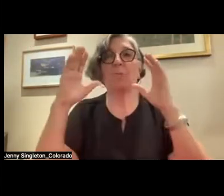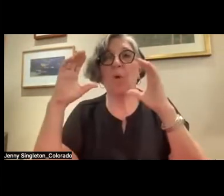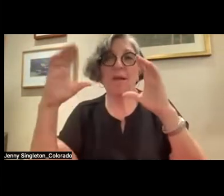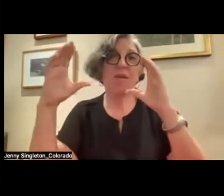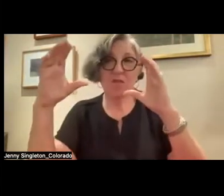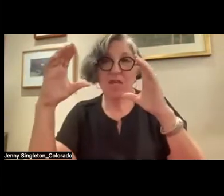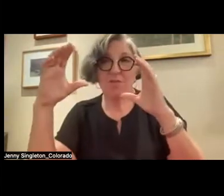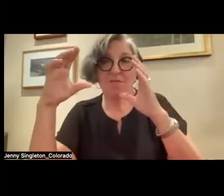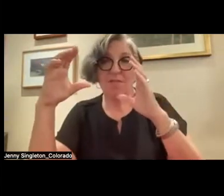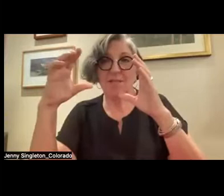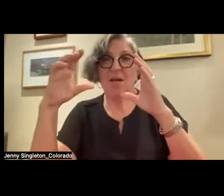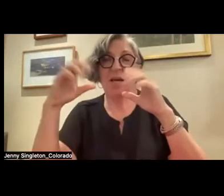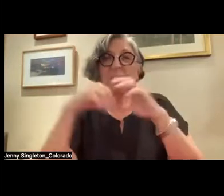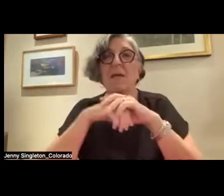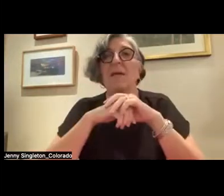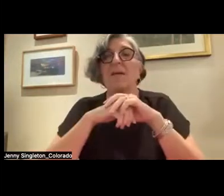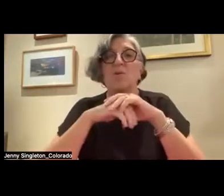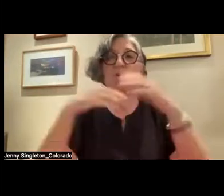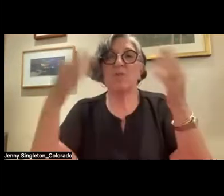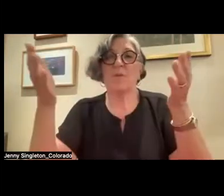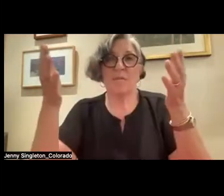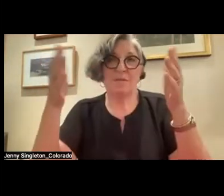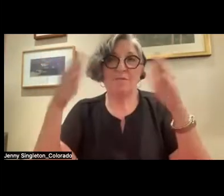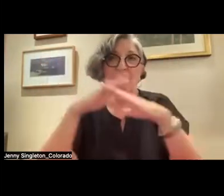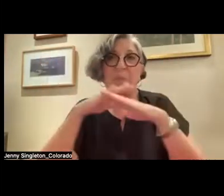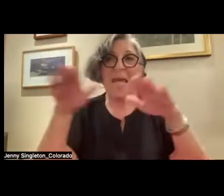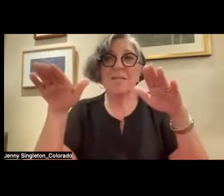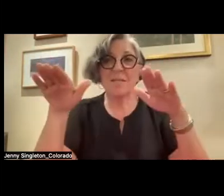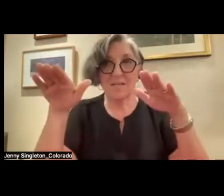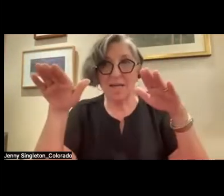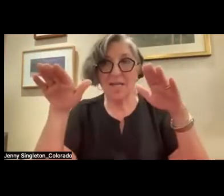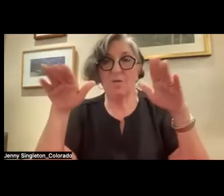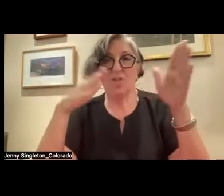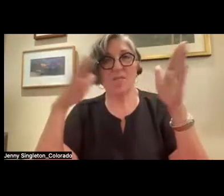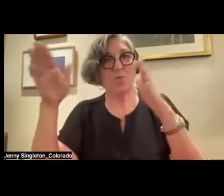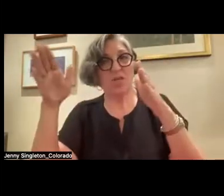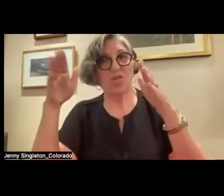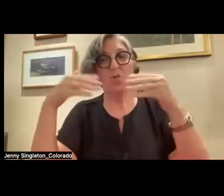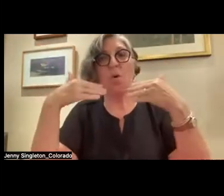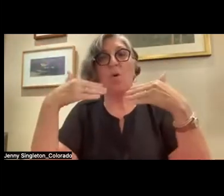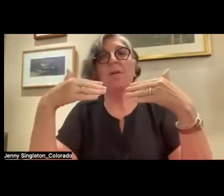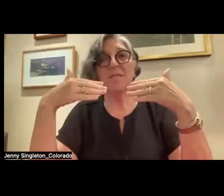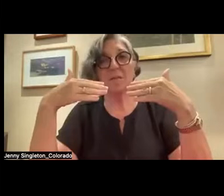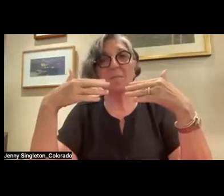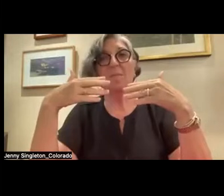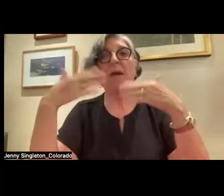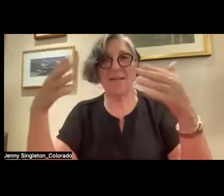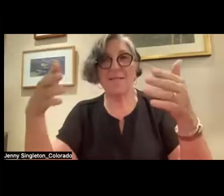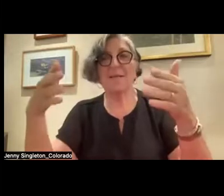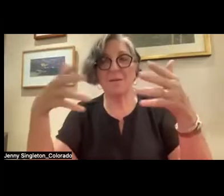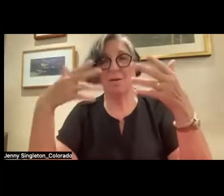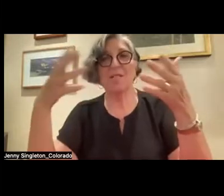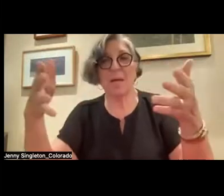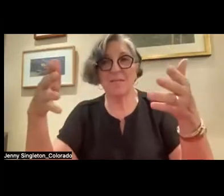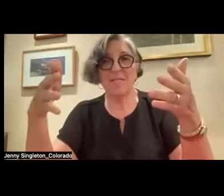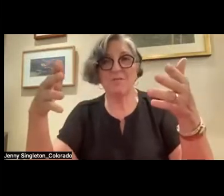though 100 years of that time, schools for the deaf banned sign language and switched to oralism, or